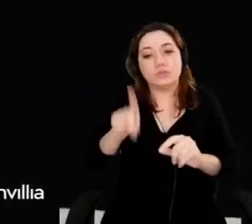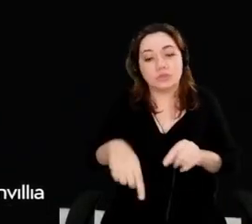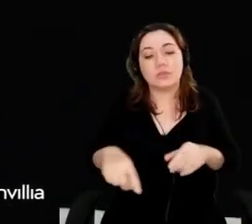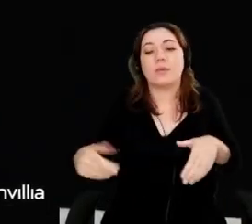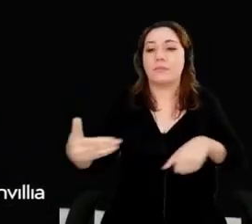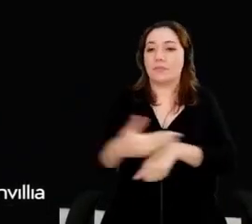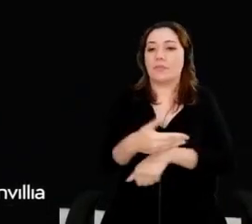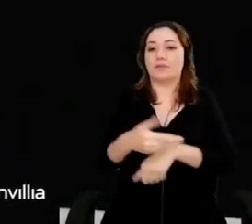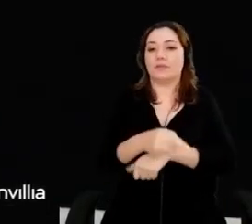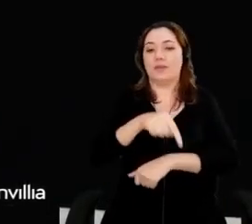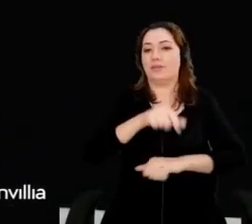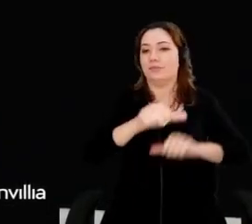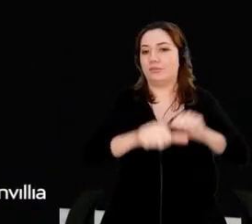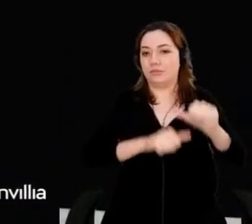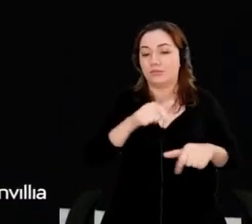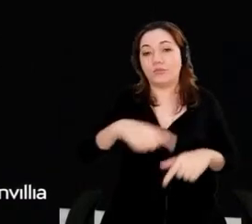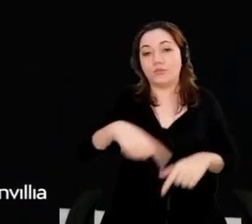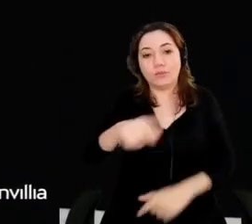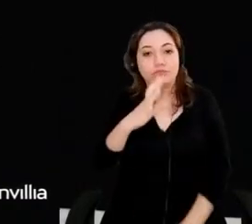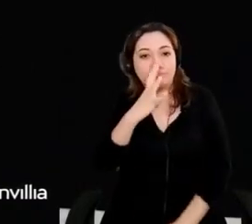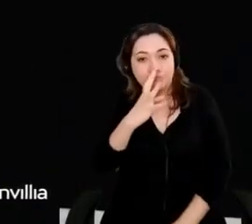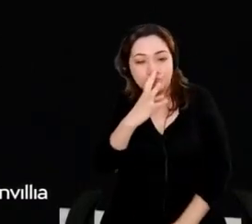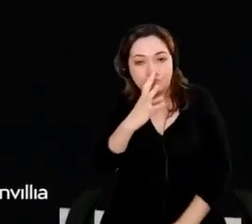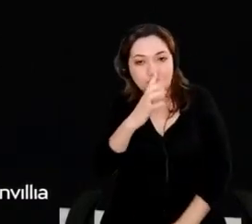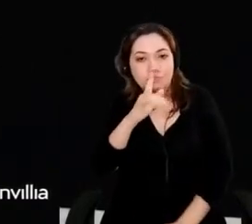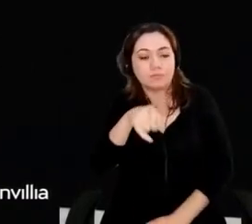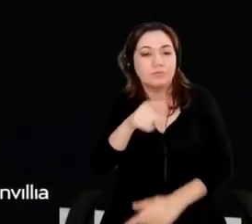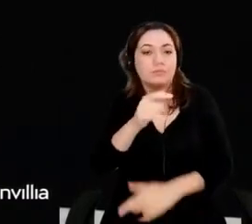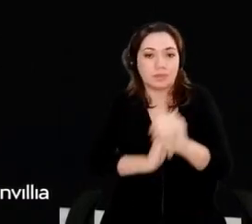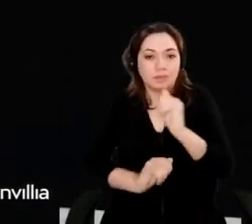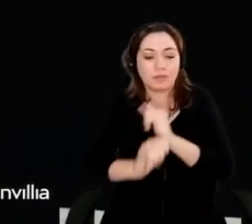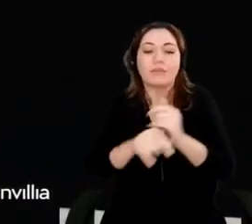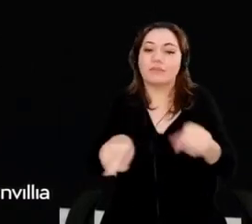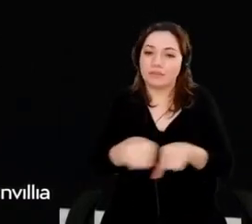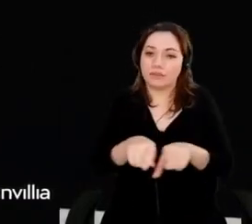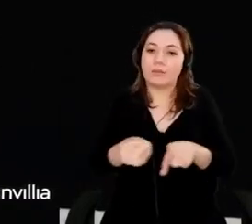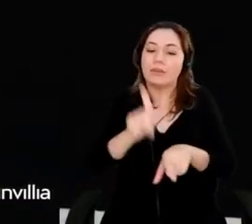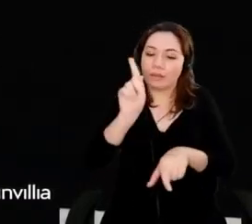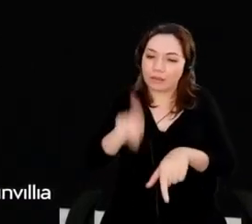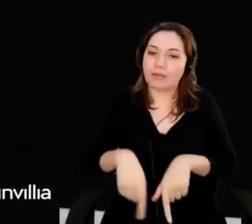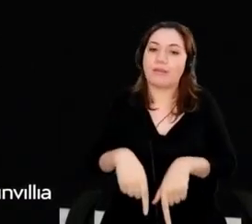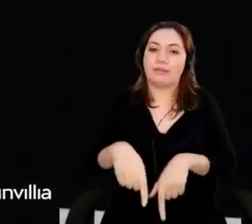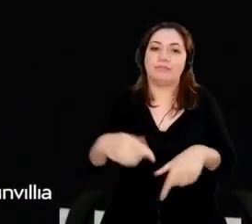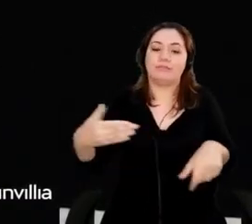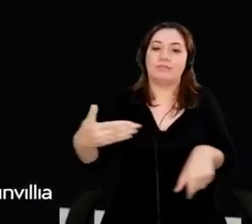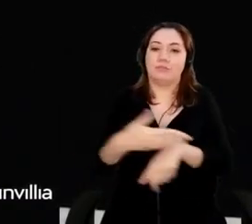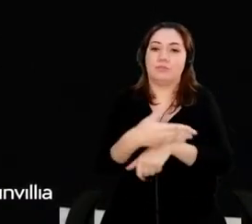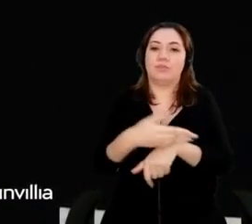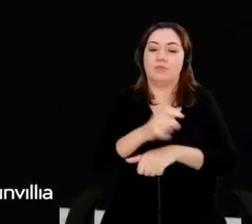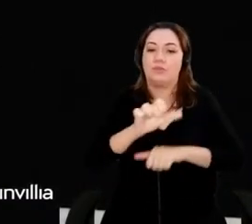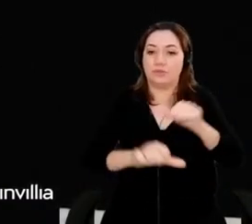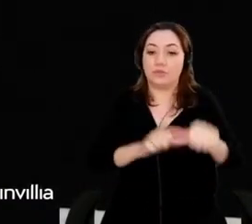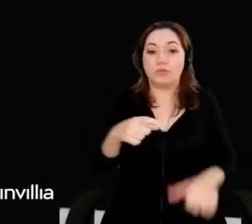listening online are part of that change. And we have the opportunity to change the future.